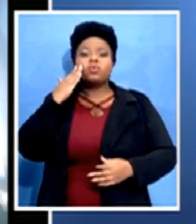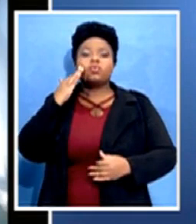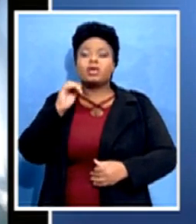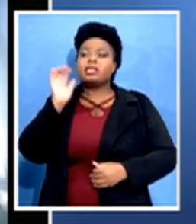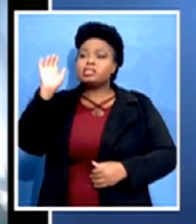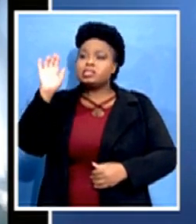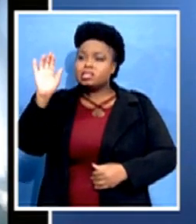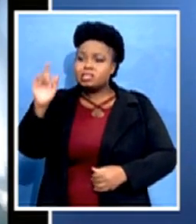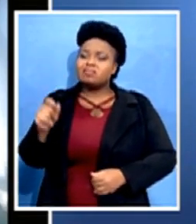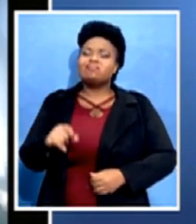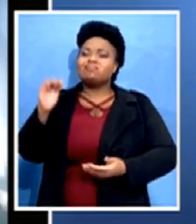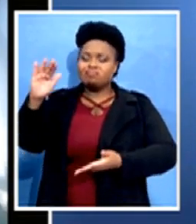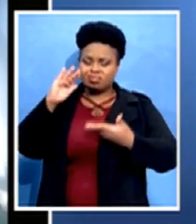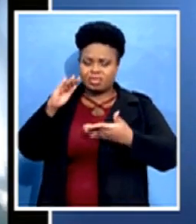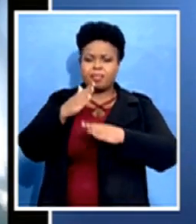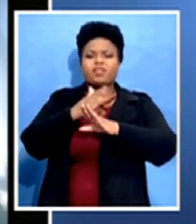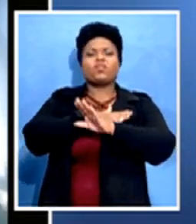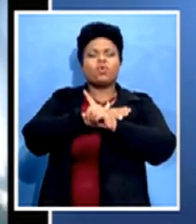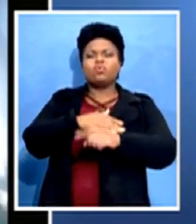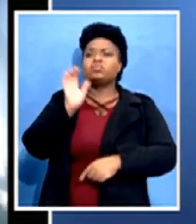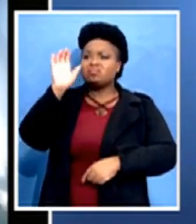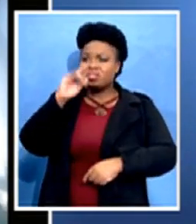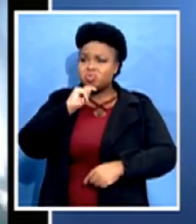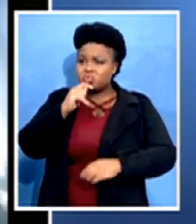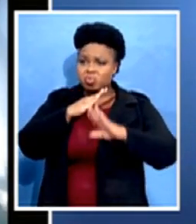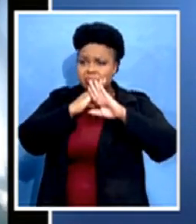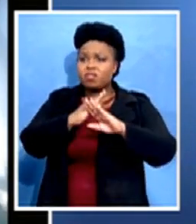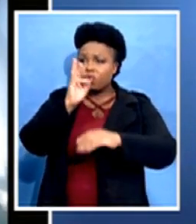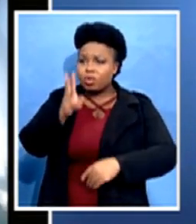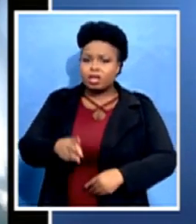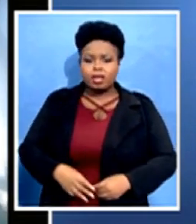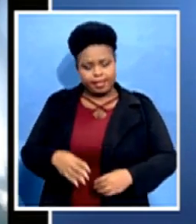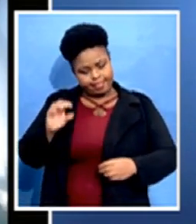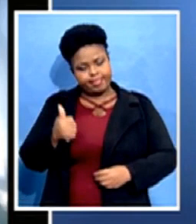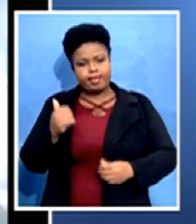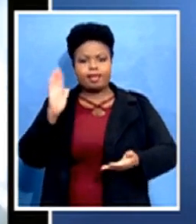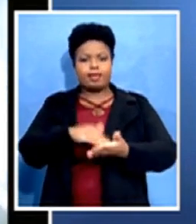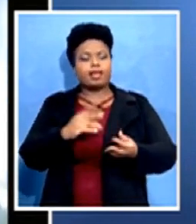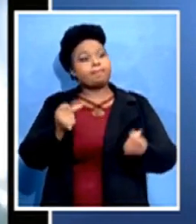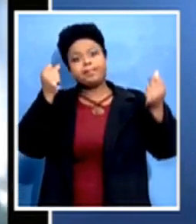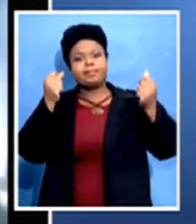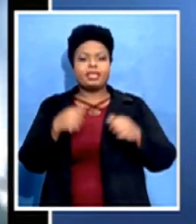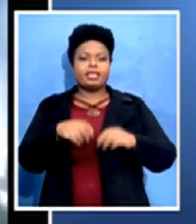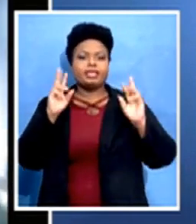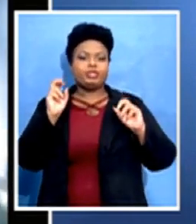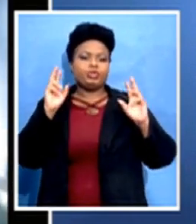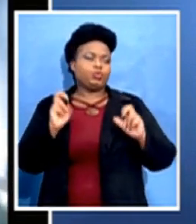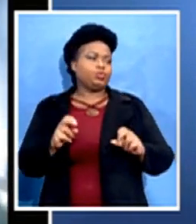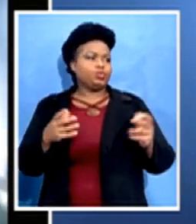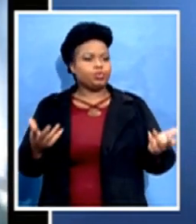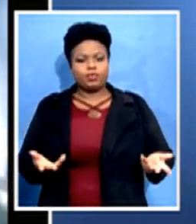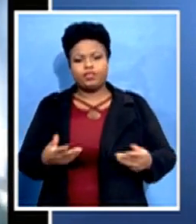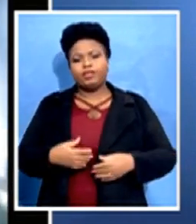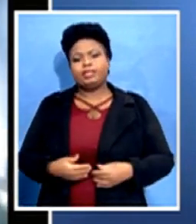what about its effectiveness? Then, boom, the issues of missed expiry dates